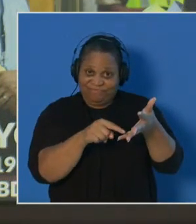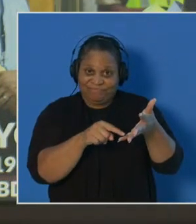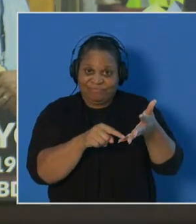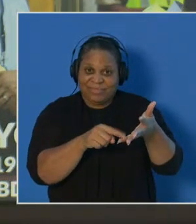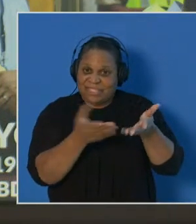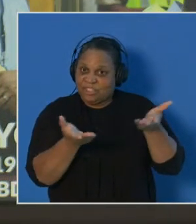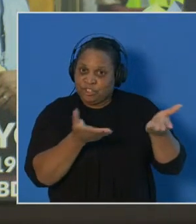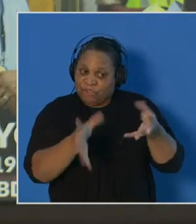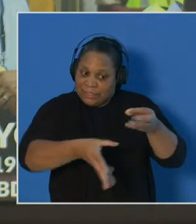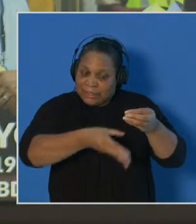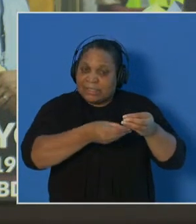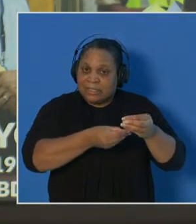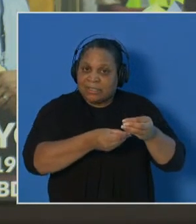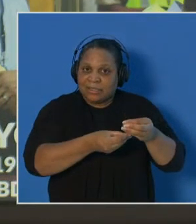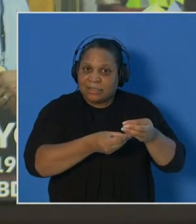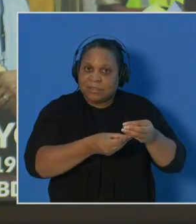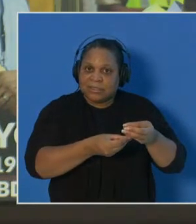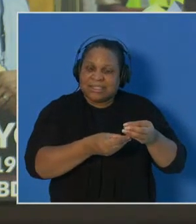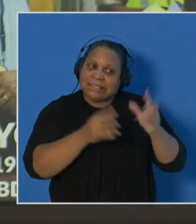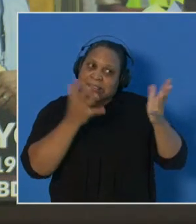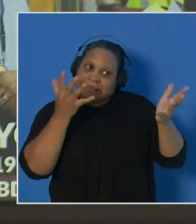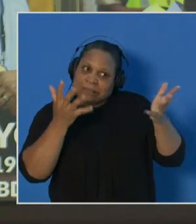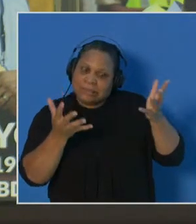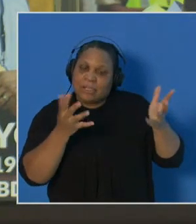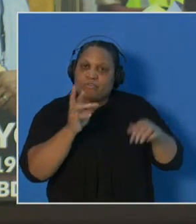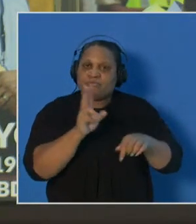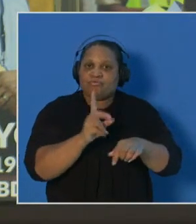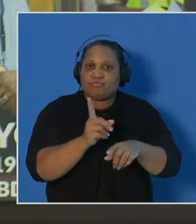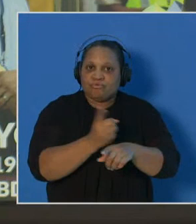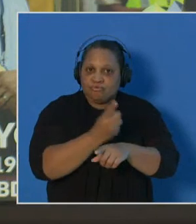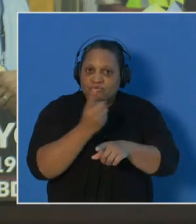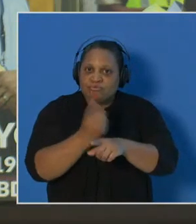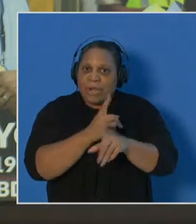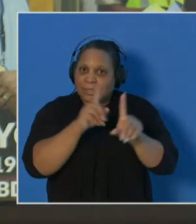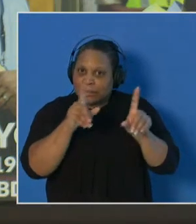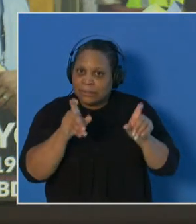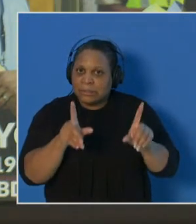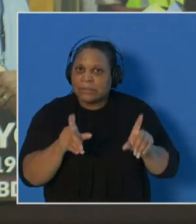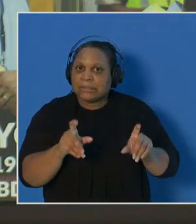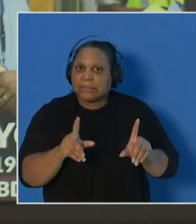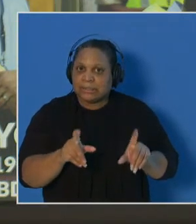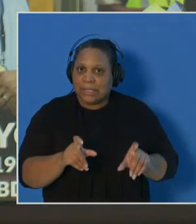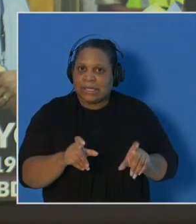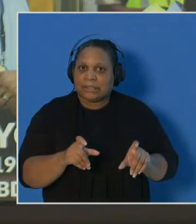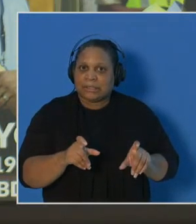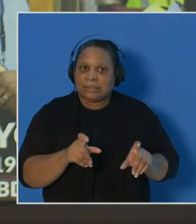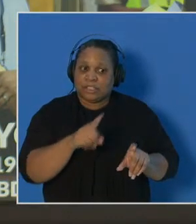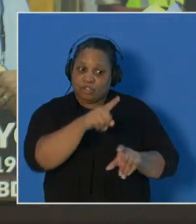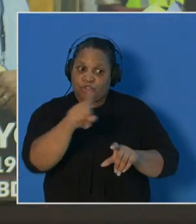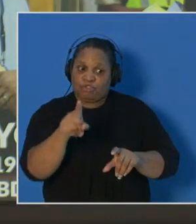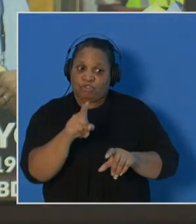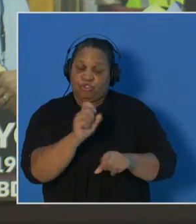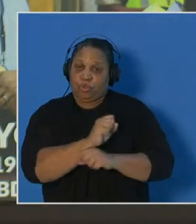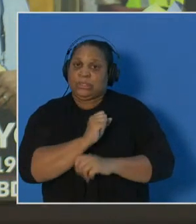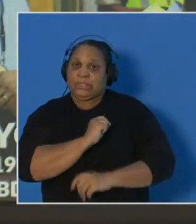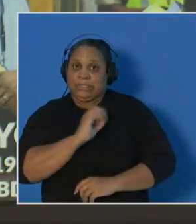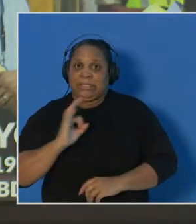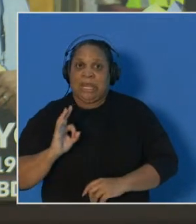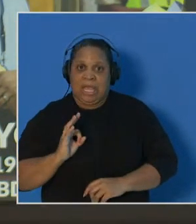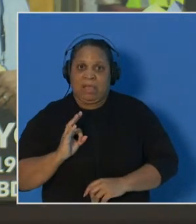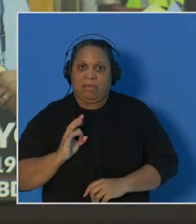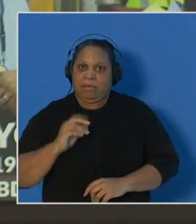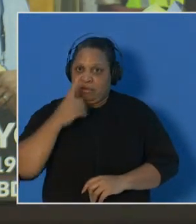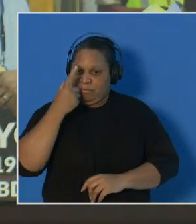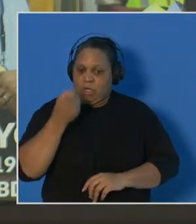these services are going to be subject to regular testing of those operators due to